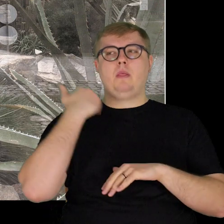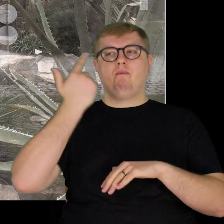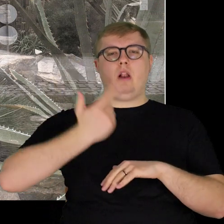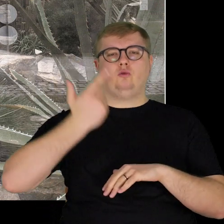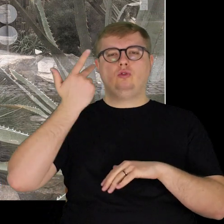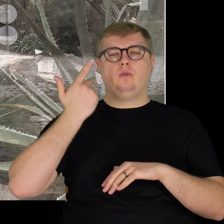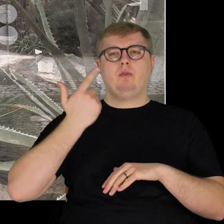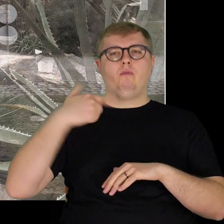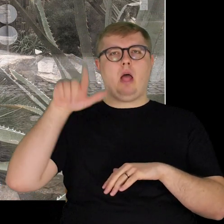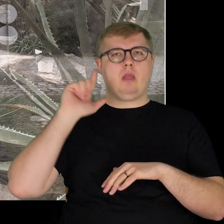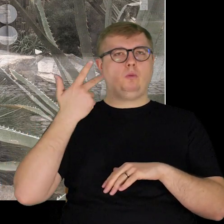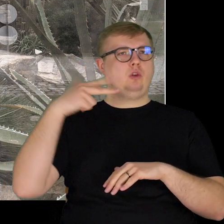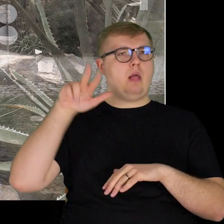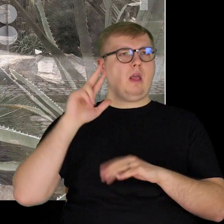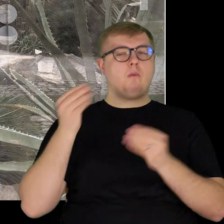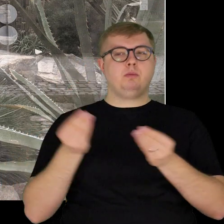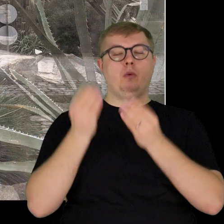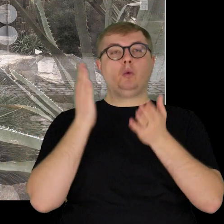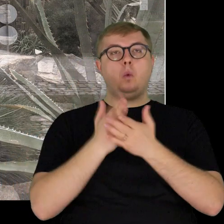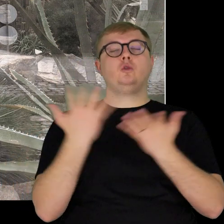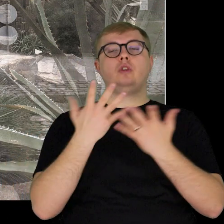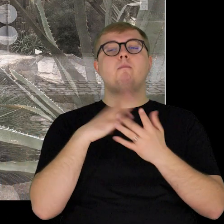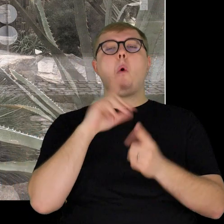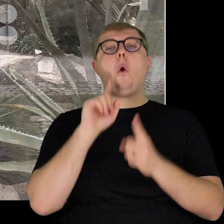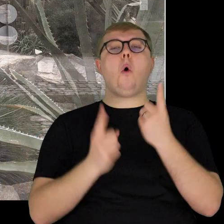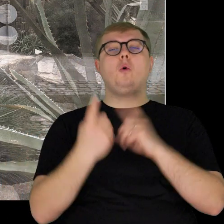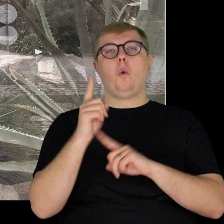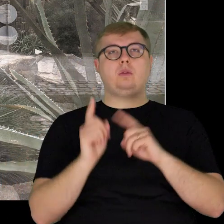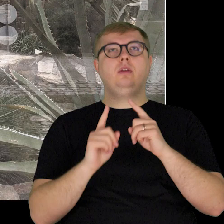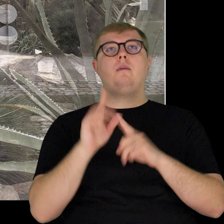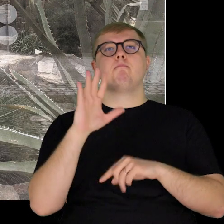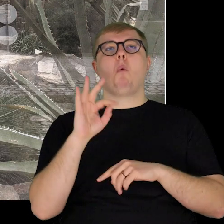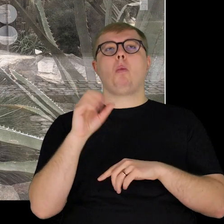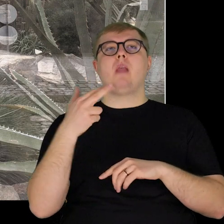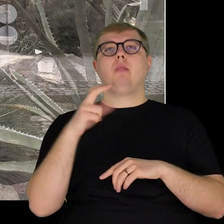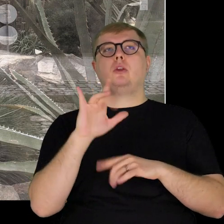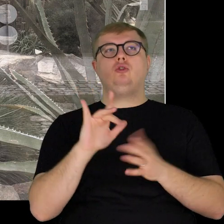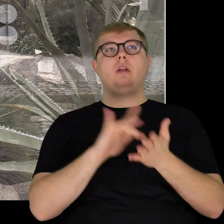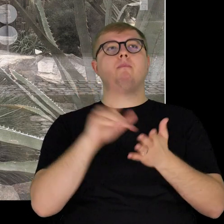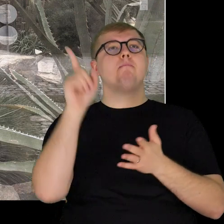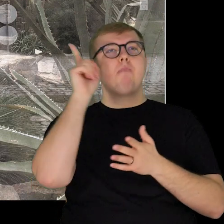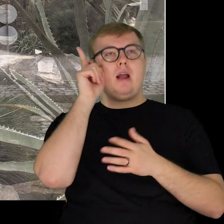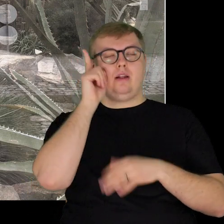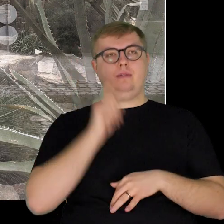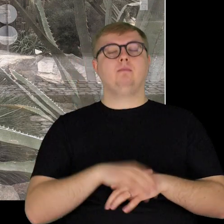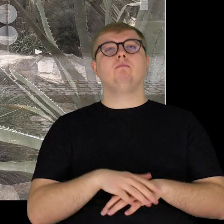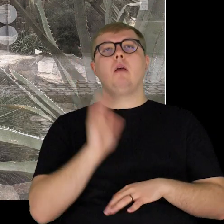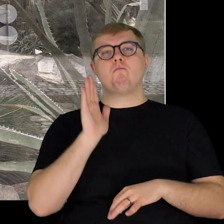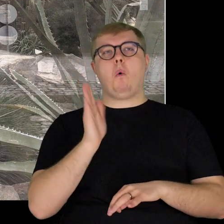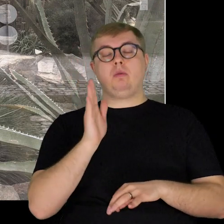And at the end, we will mention somehow a bit of